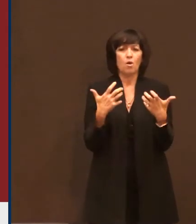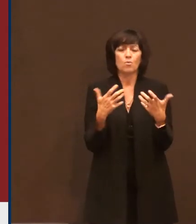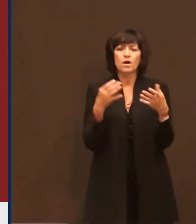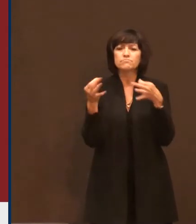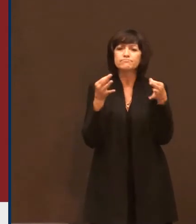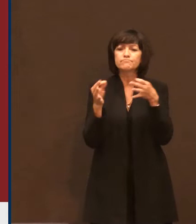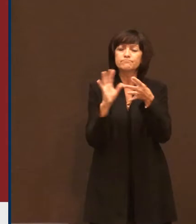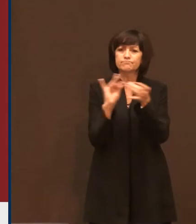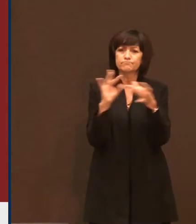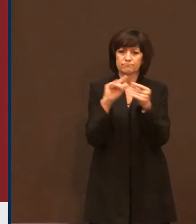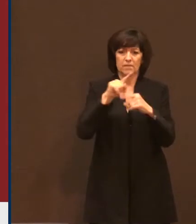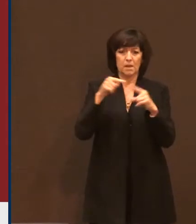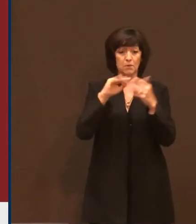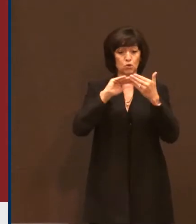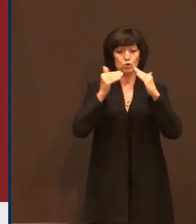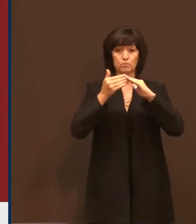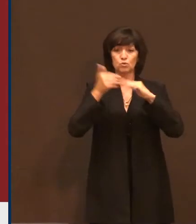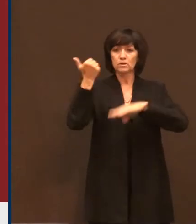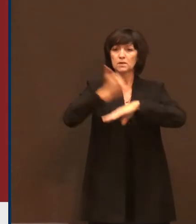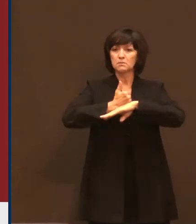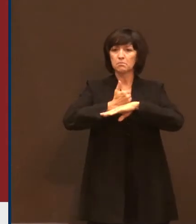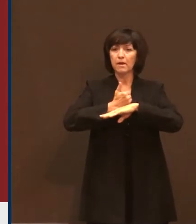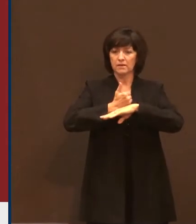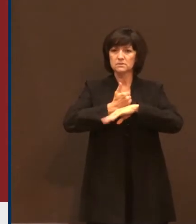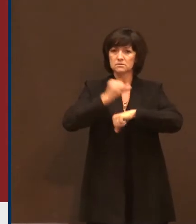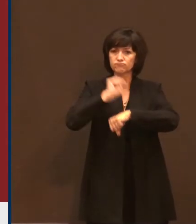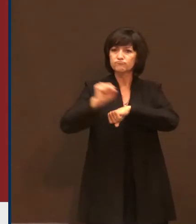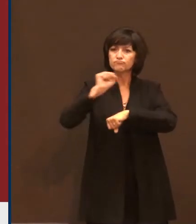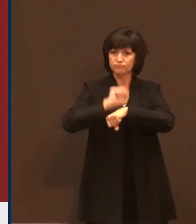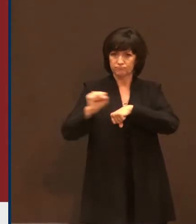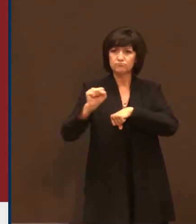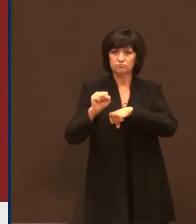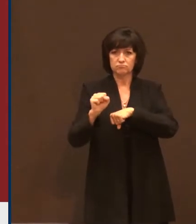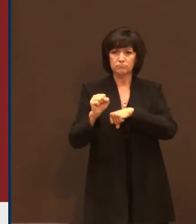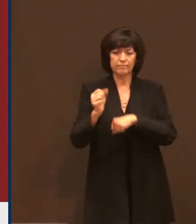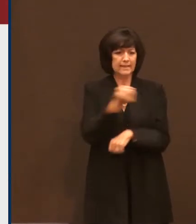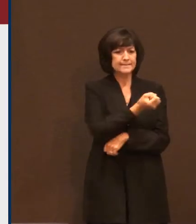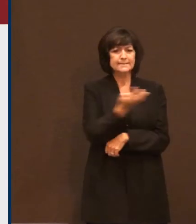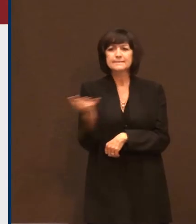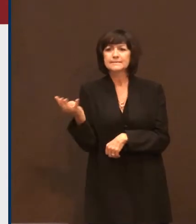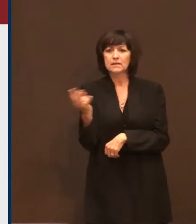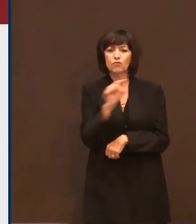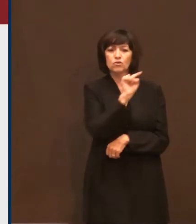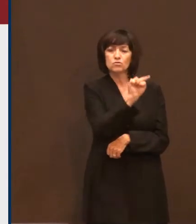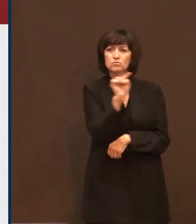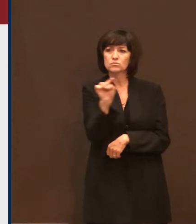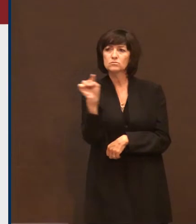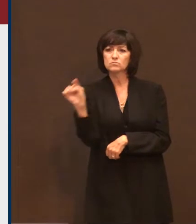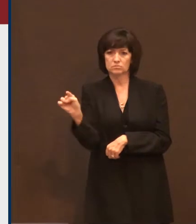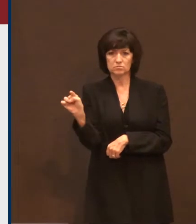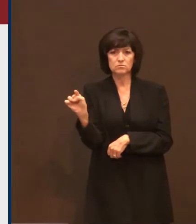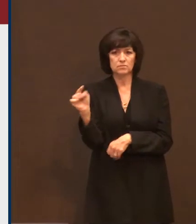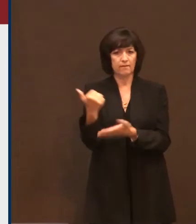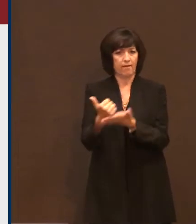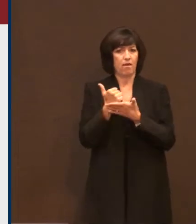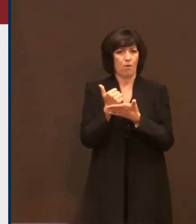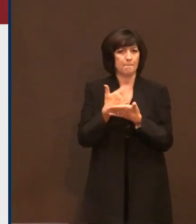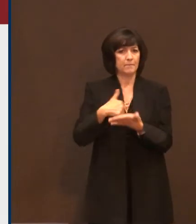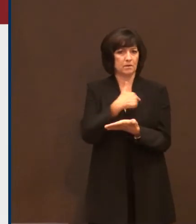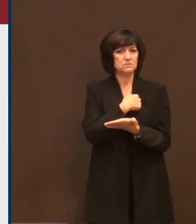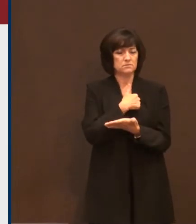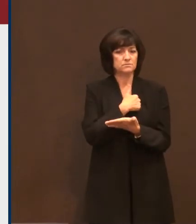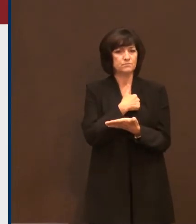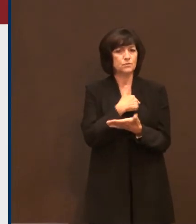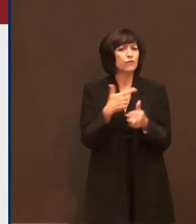is underway with a number of partners across our state. I first want to talk a little bit about